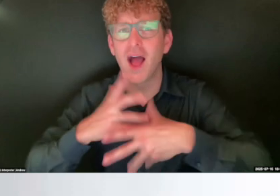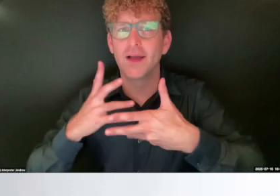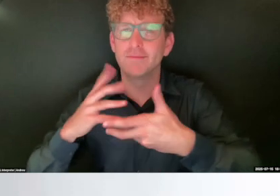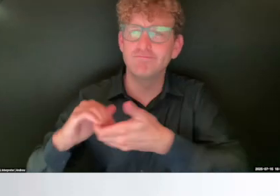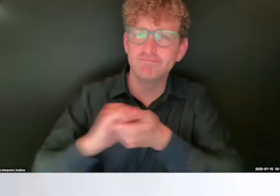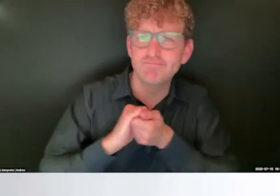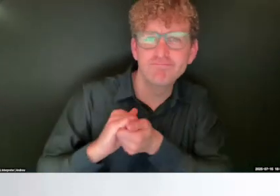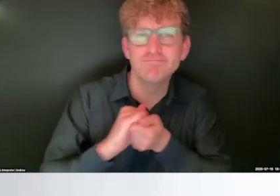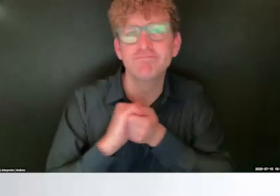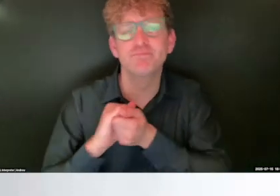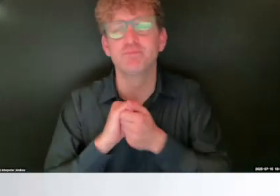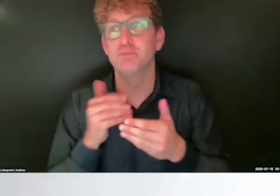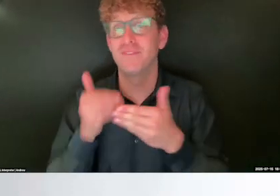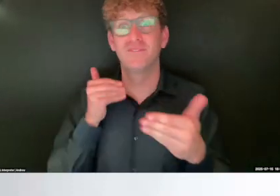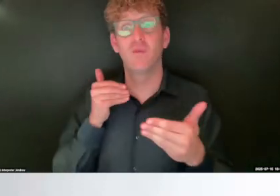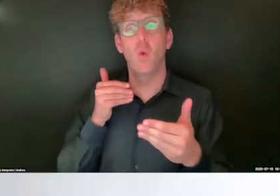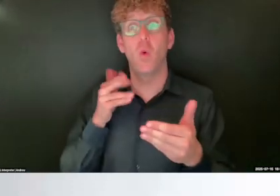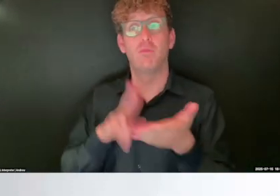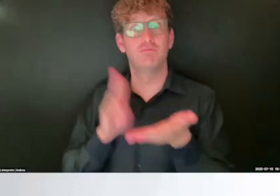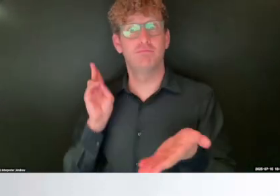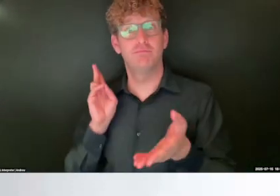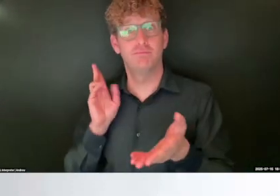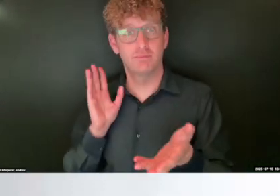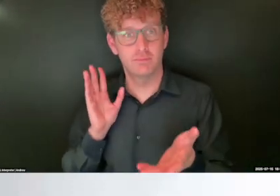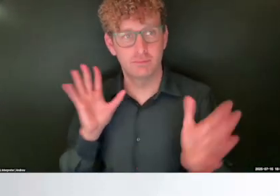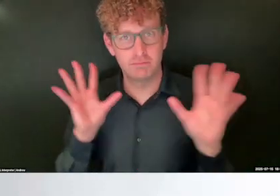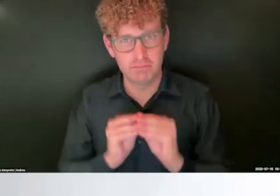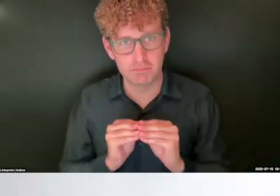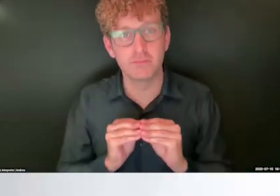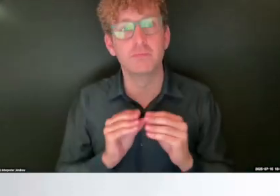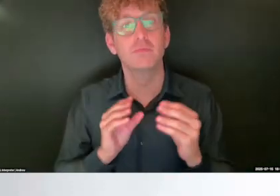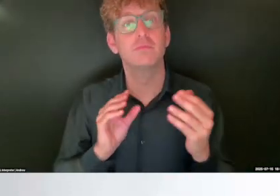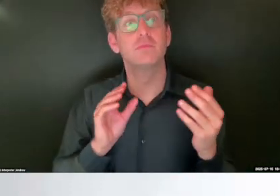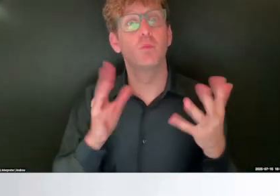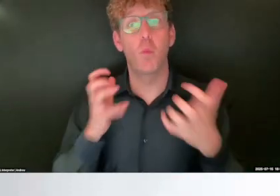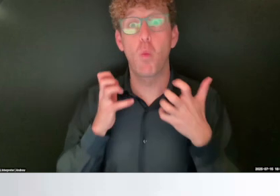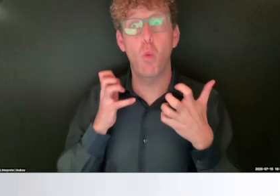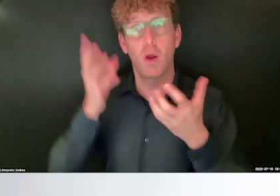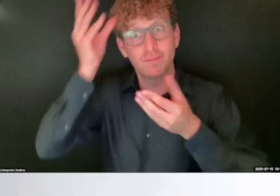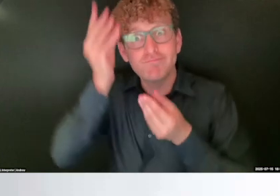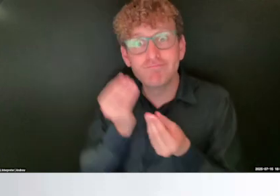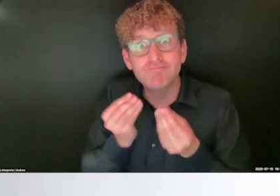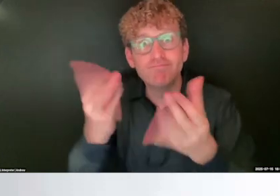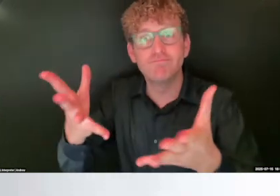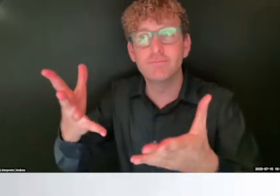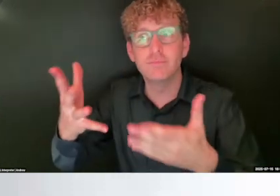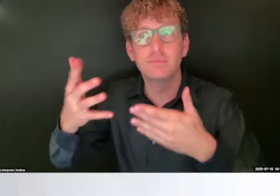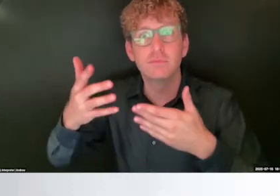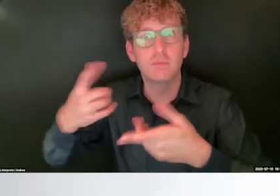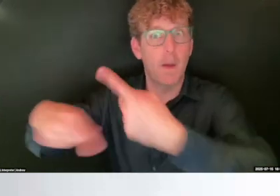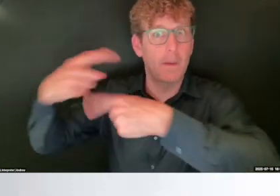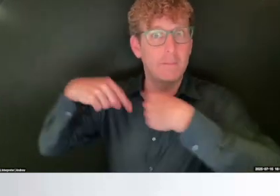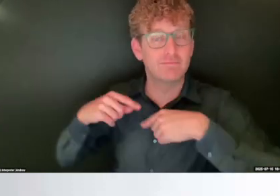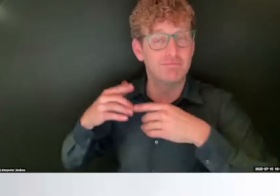off, we'd like to share some upcoming events with you all. We think these are items you